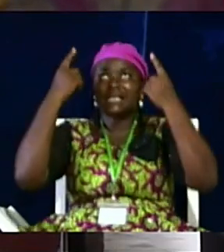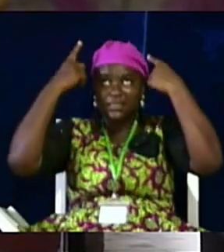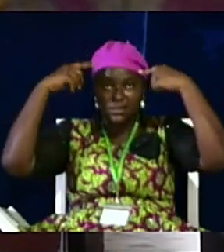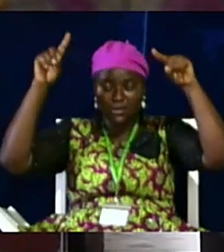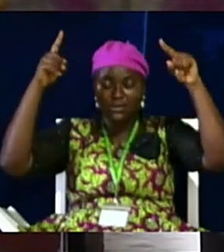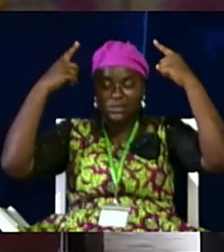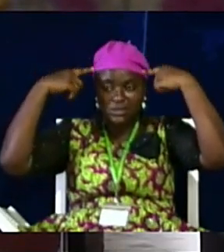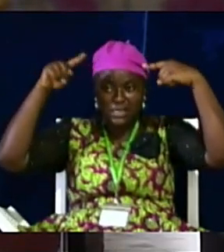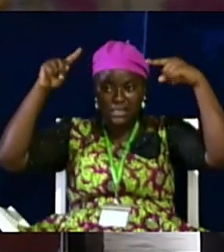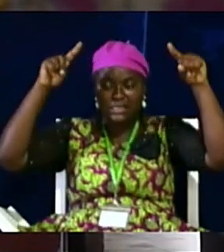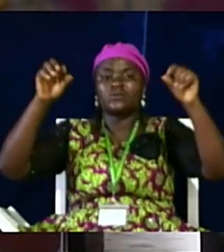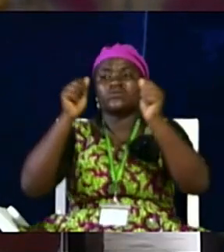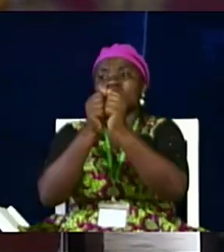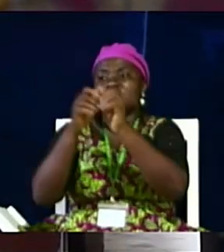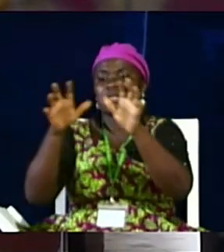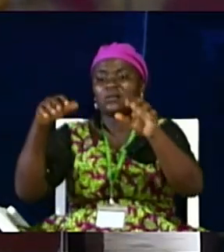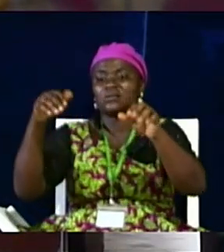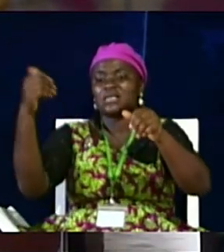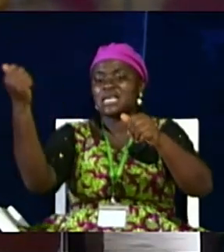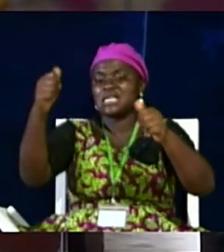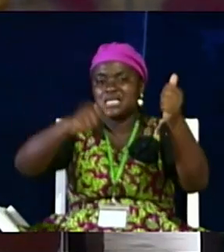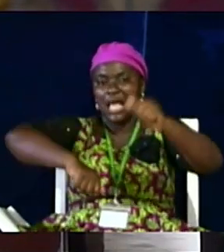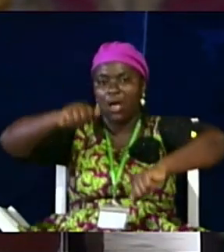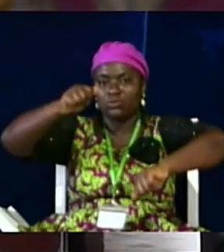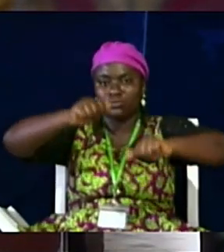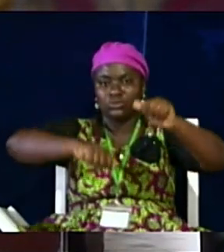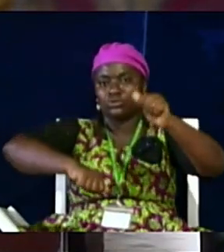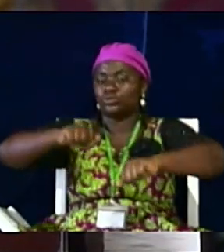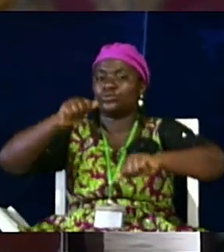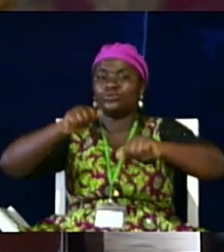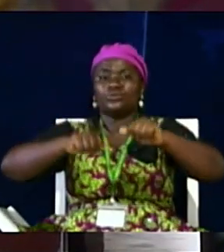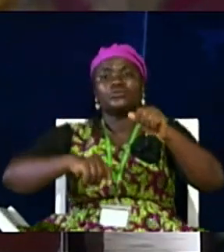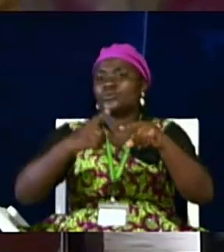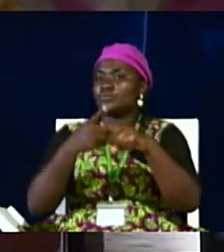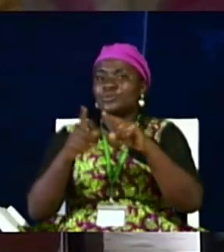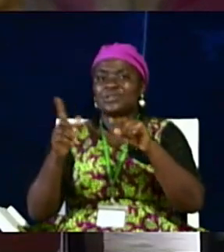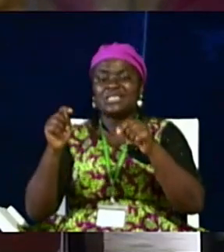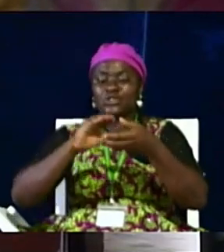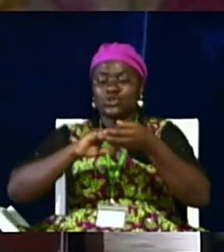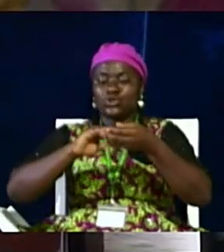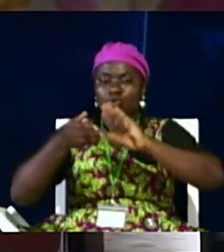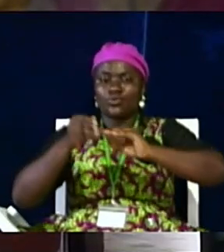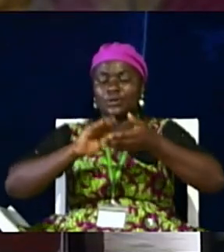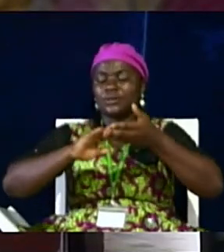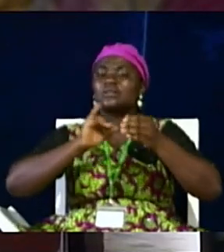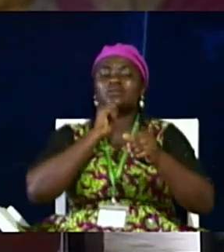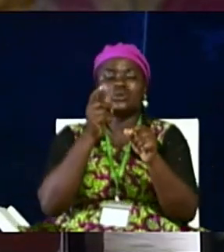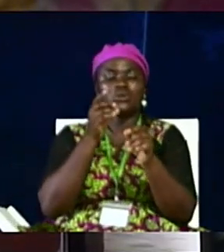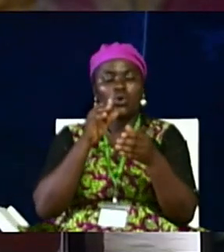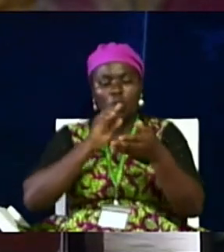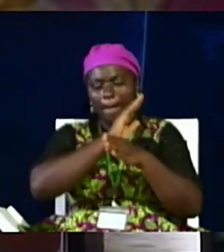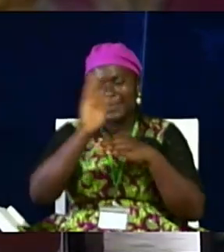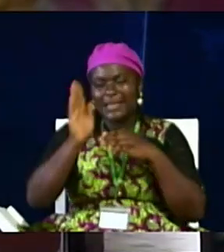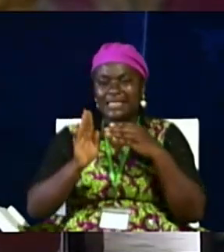without any doubt, he would be wealthy. But the story did not complete without a